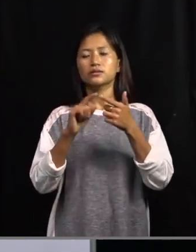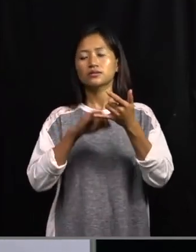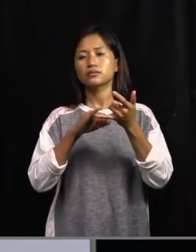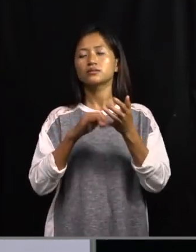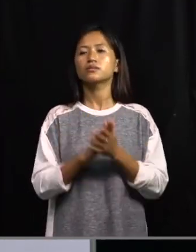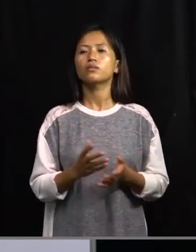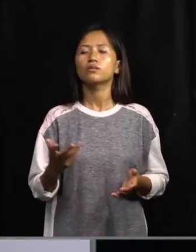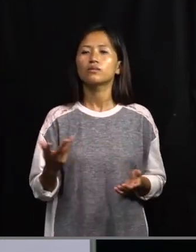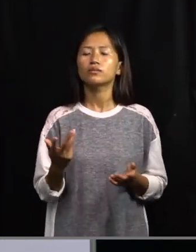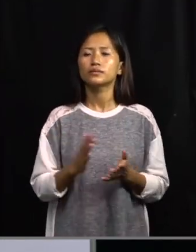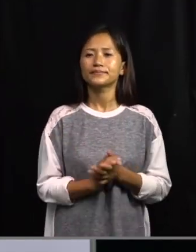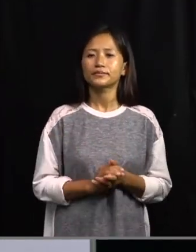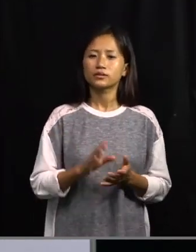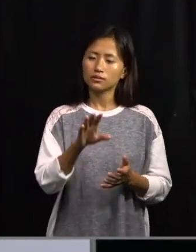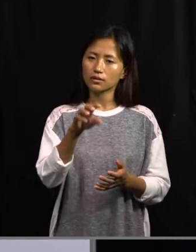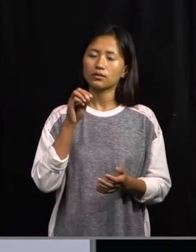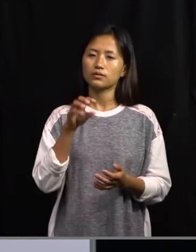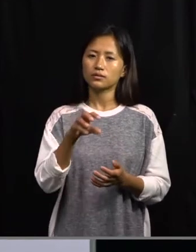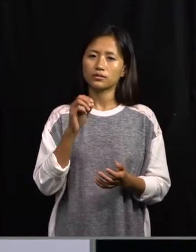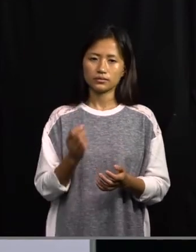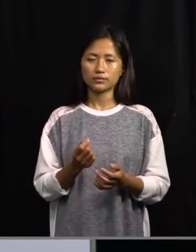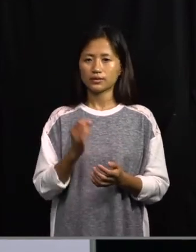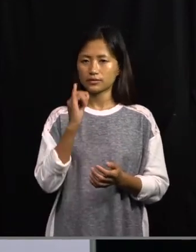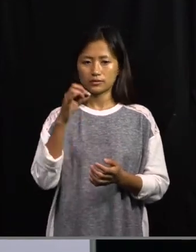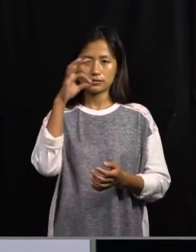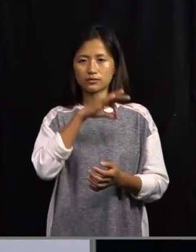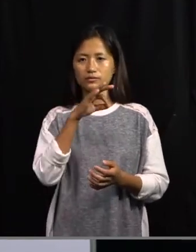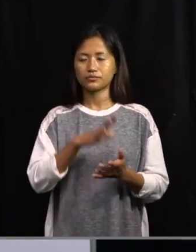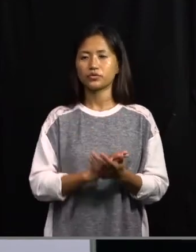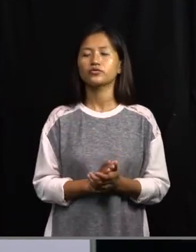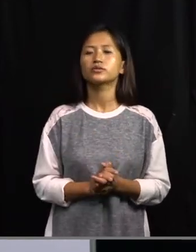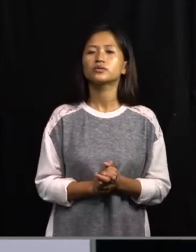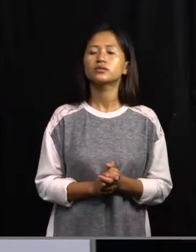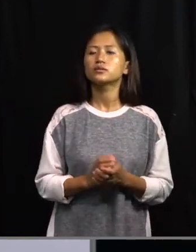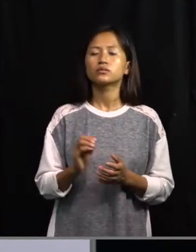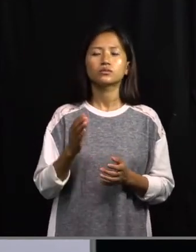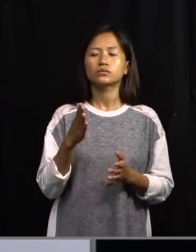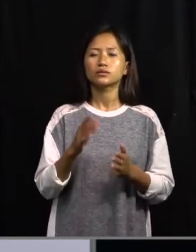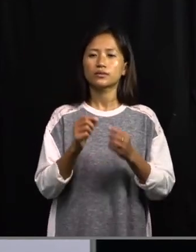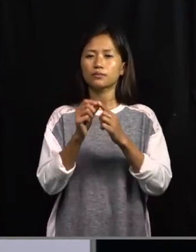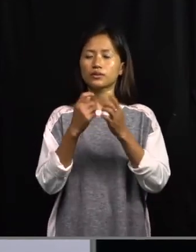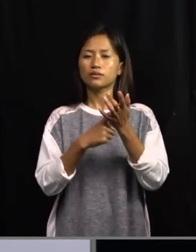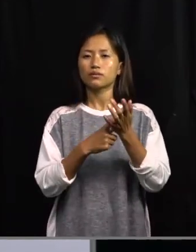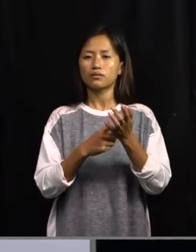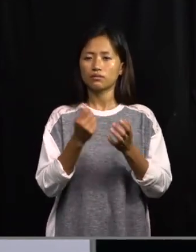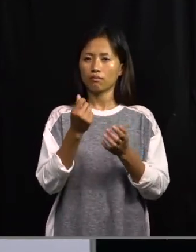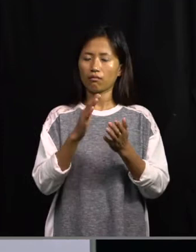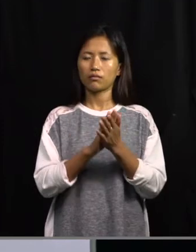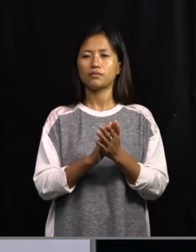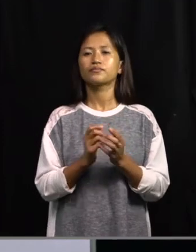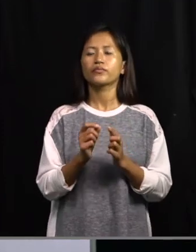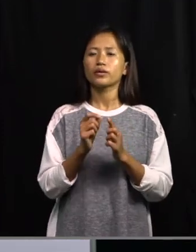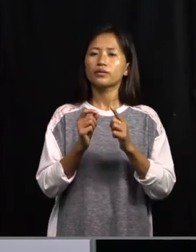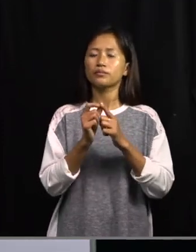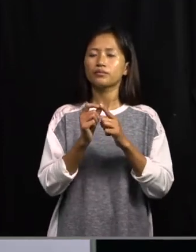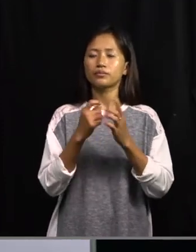are just collecting the interest rate, but not the principal amount. Suppose the central government gives